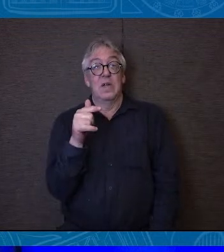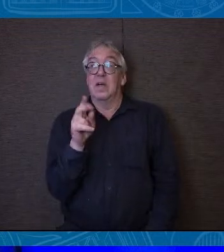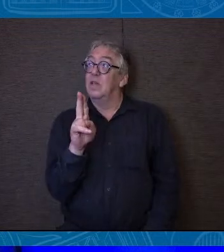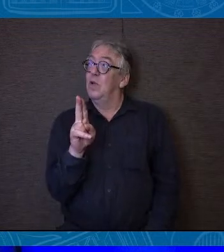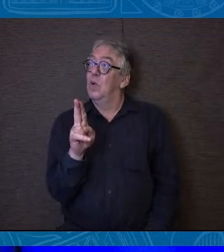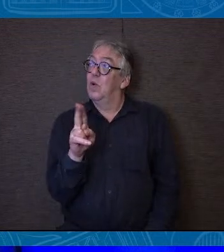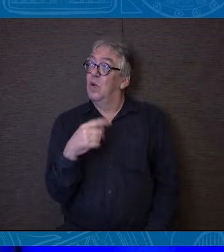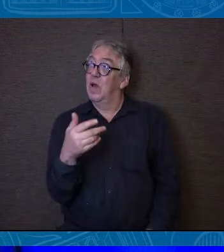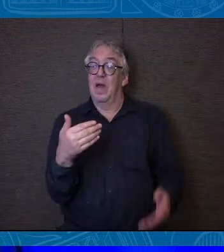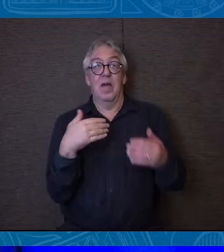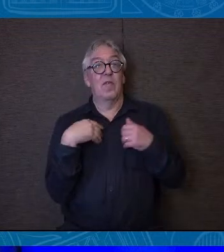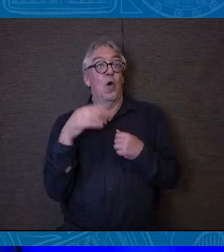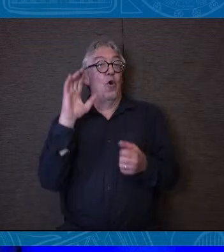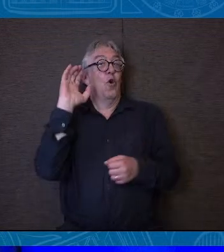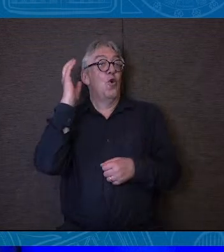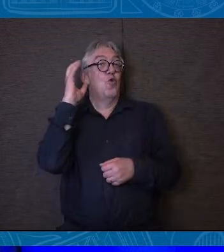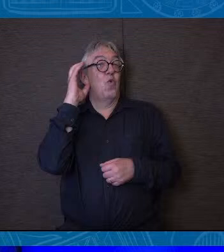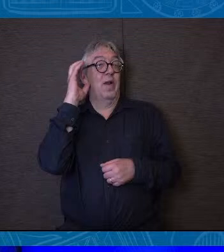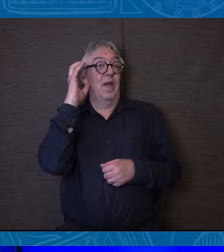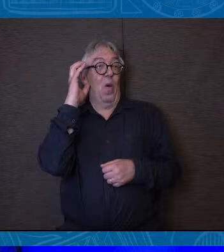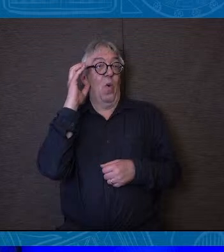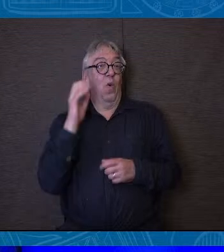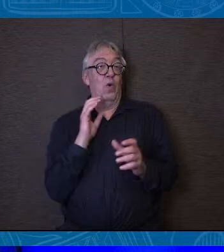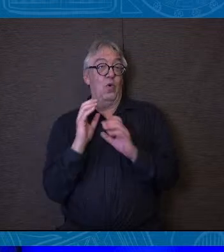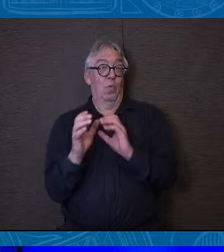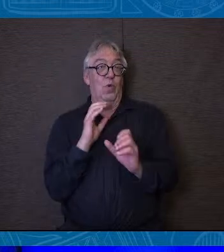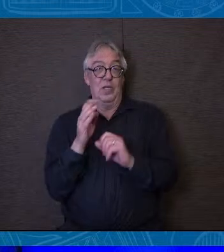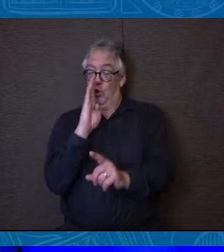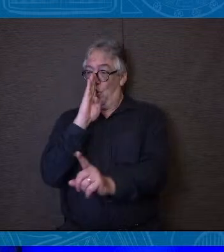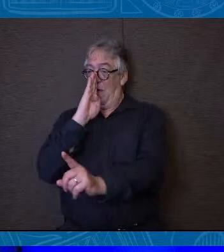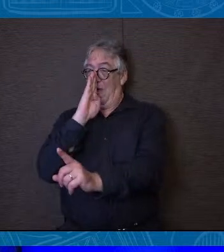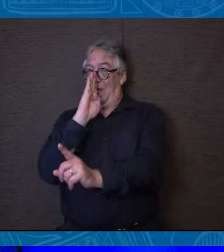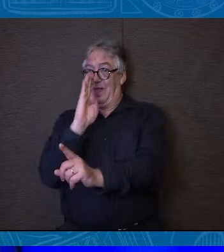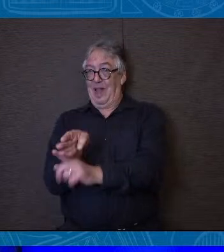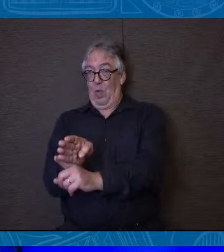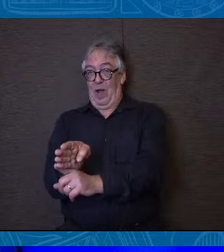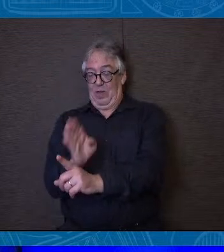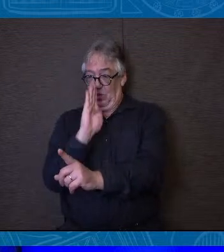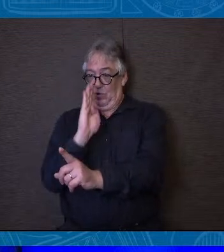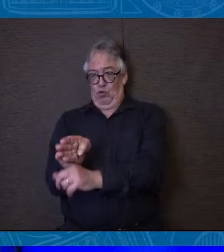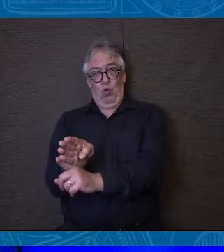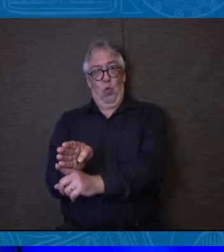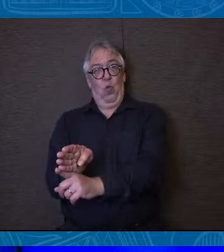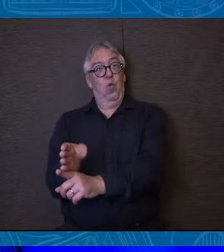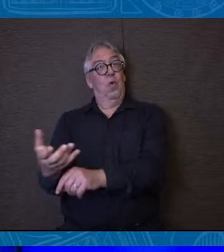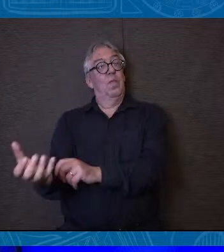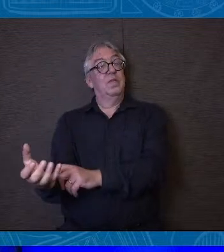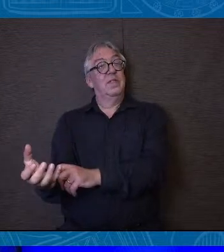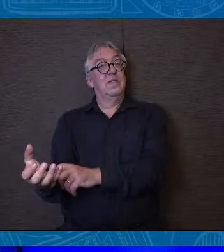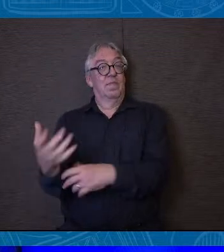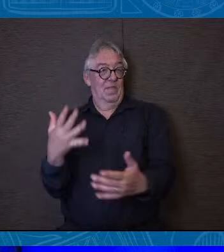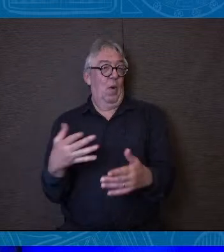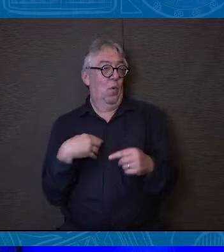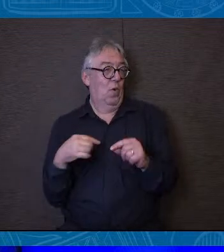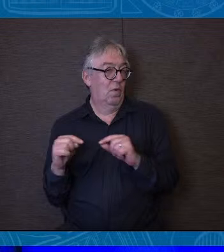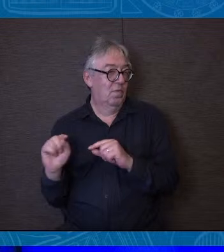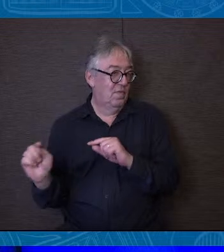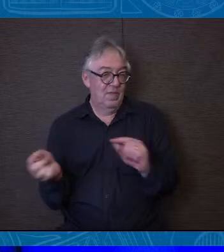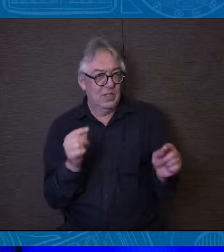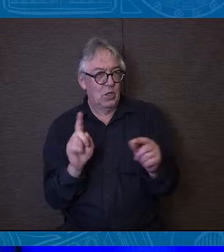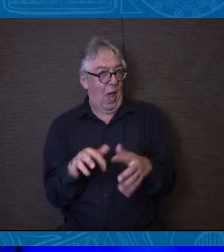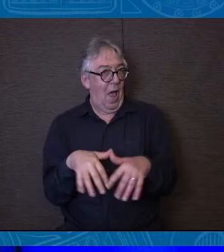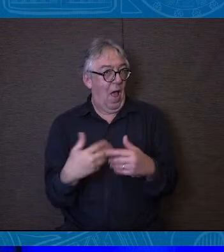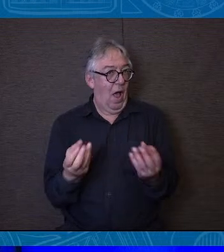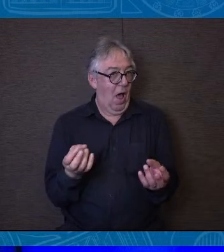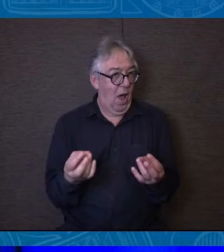Communication. The direct-to-device is a big issue that is being discussed and harmonized we are going to discuss the bands, and these